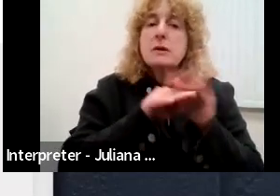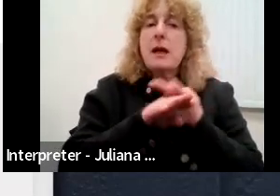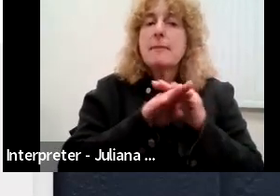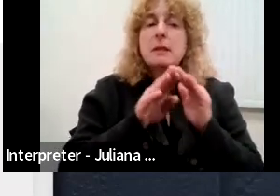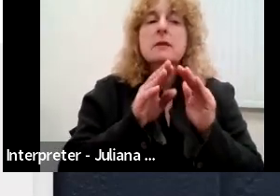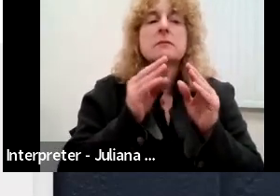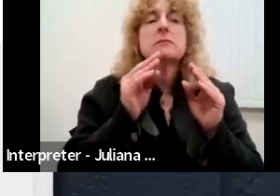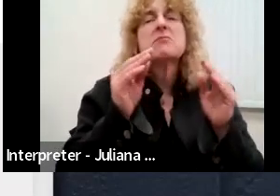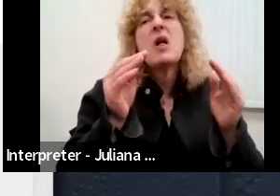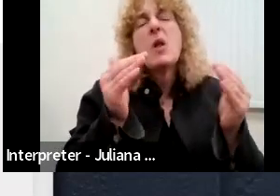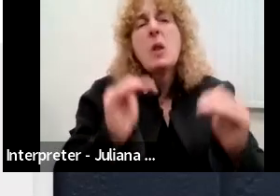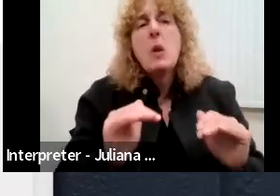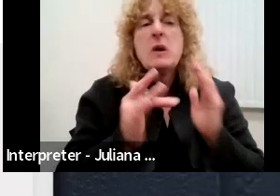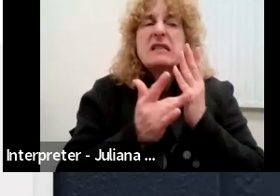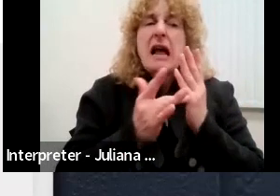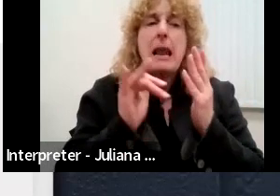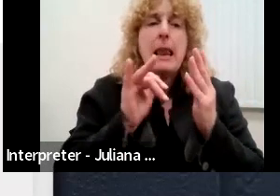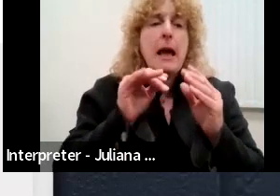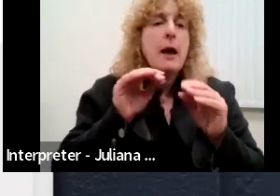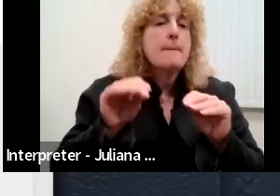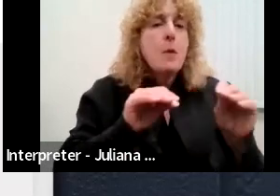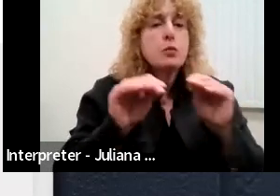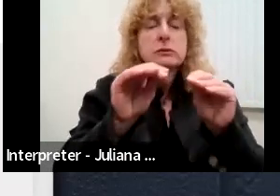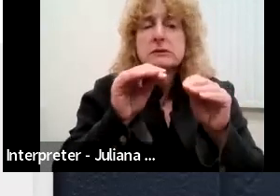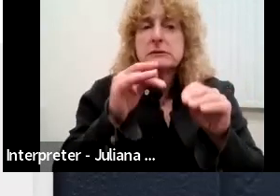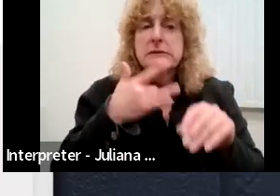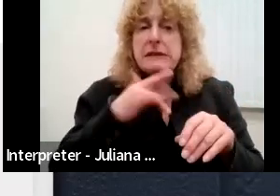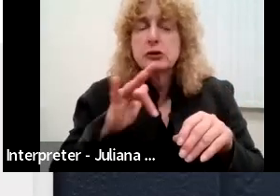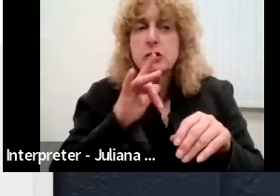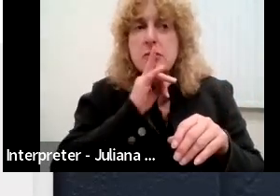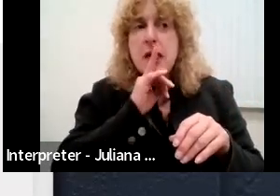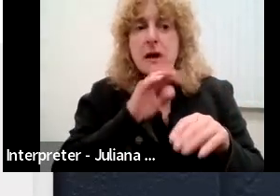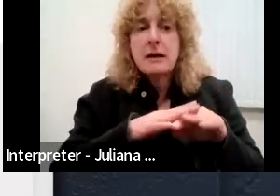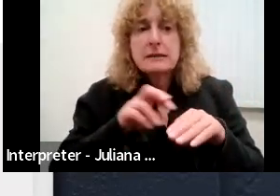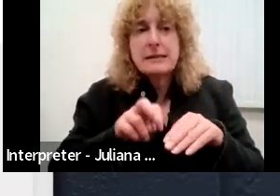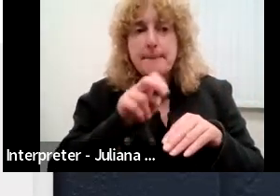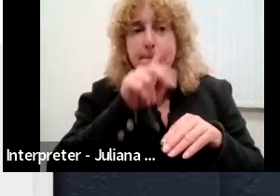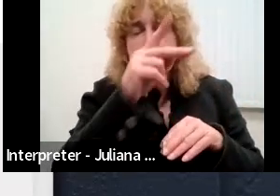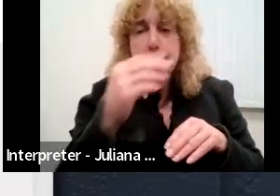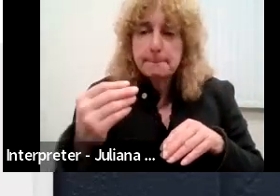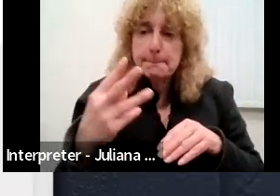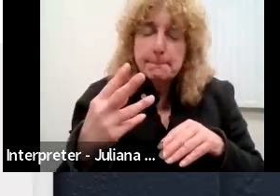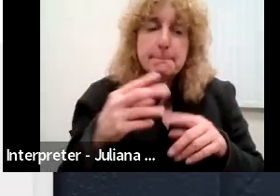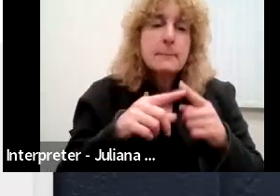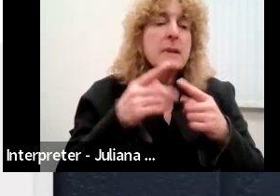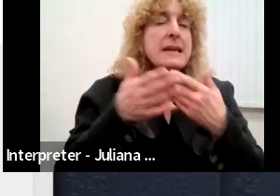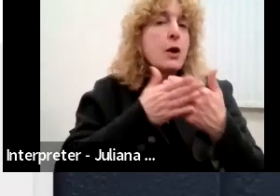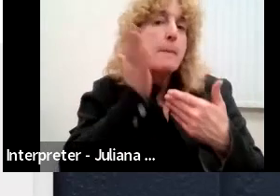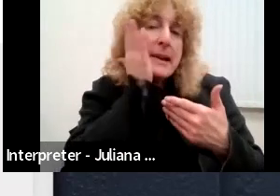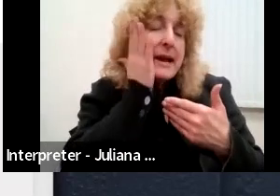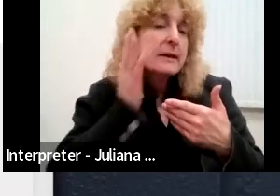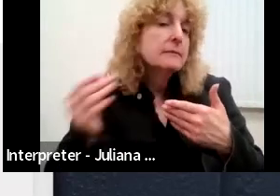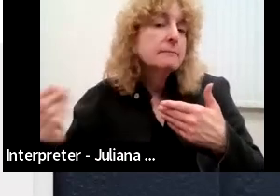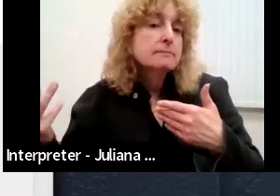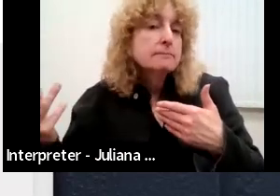lower tech things will be motion sensor lights on the steps or at the bedside. So for someone that is